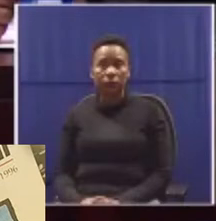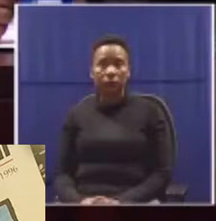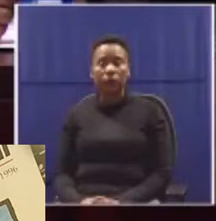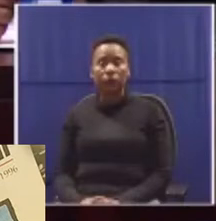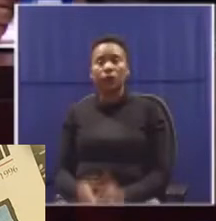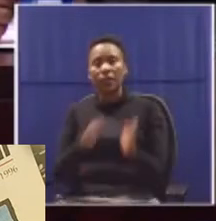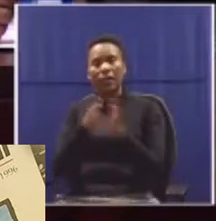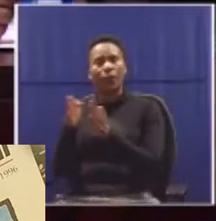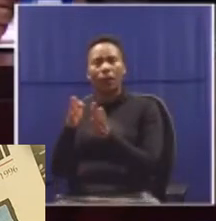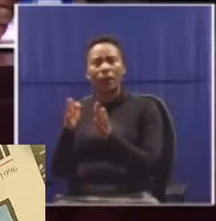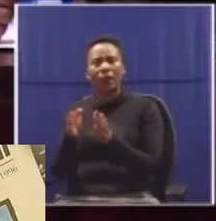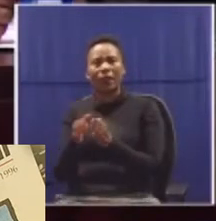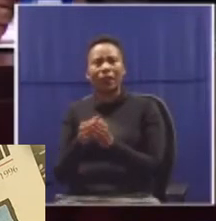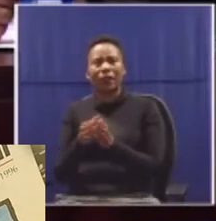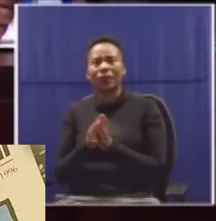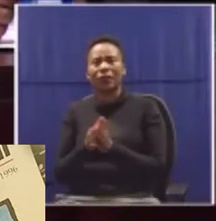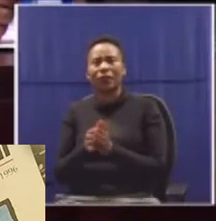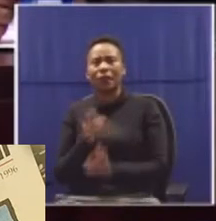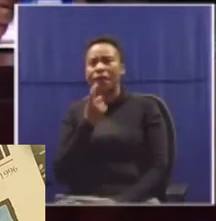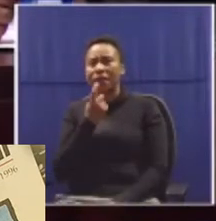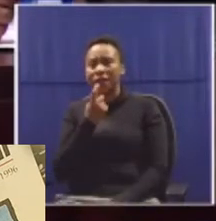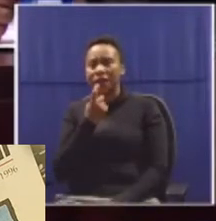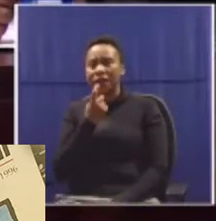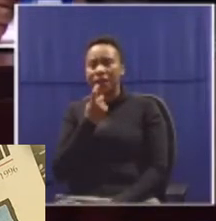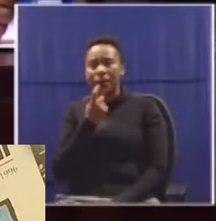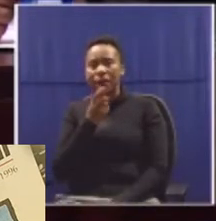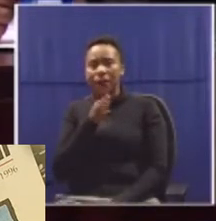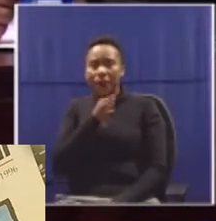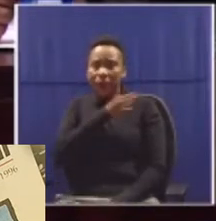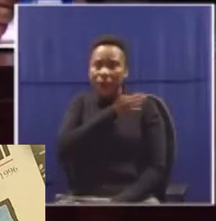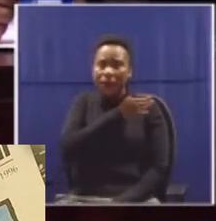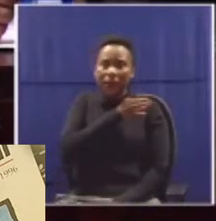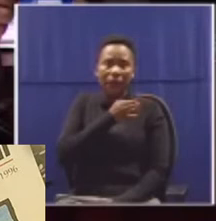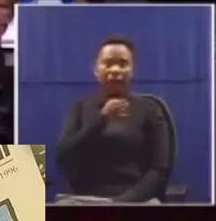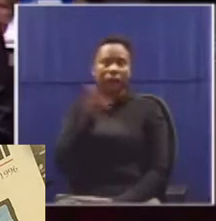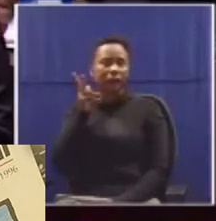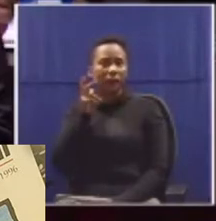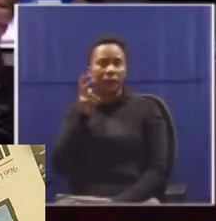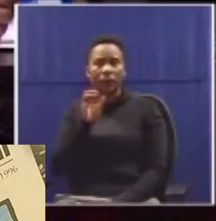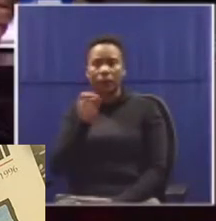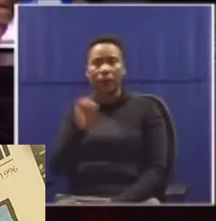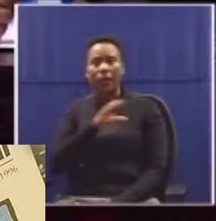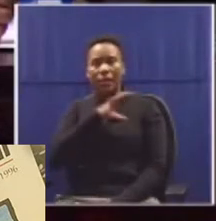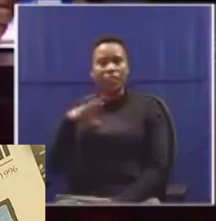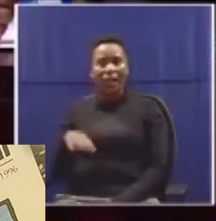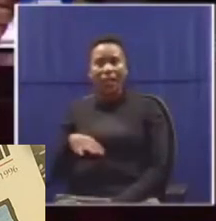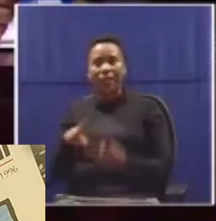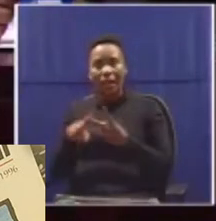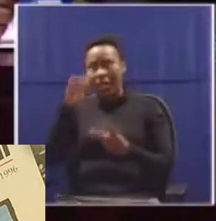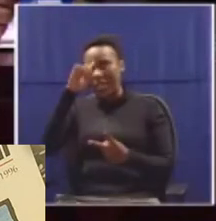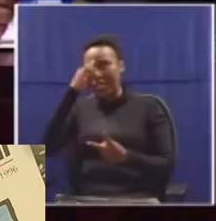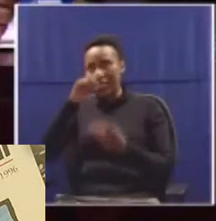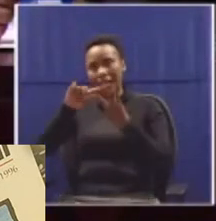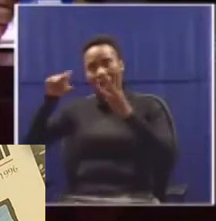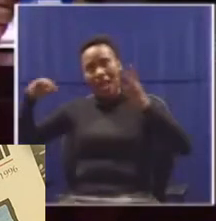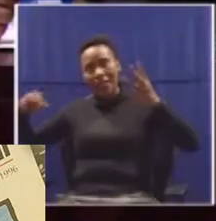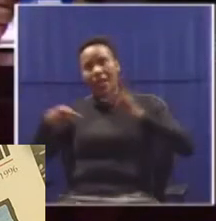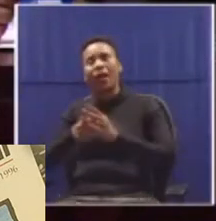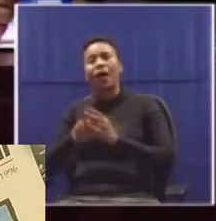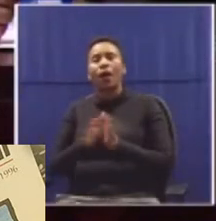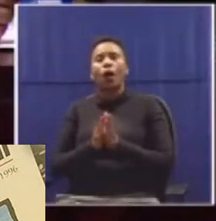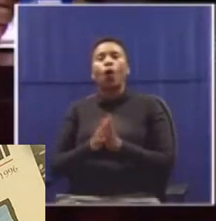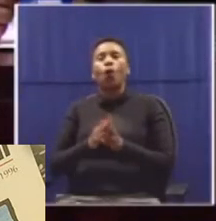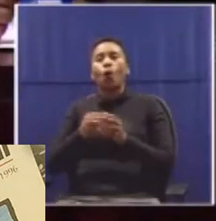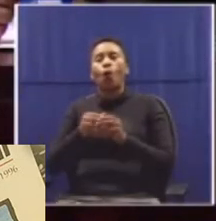honorable judges misleading the house when he says that everyone is a condemning Russia China India and 10 other commonwealth countries